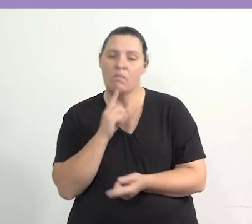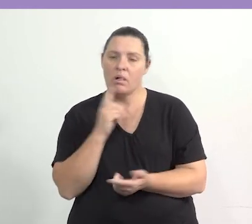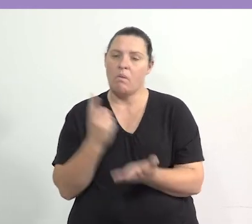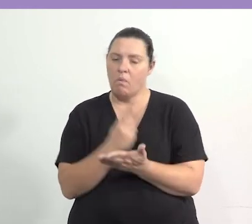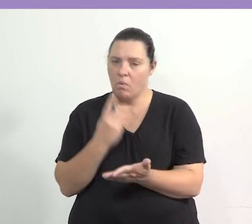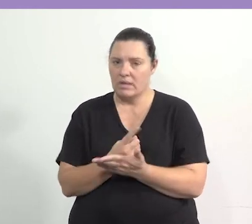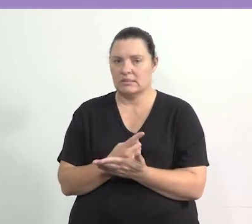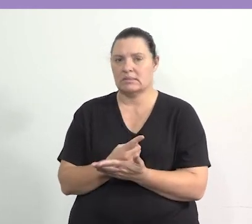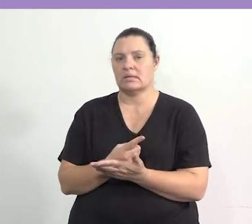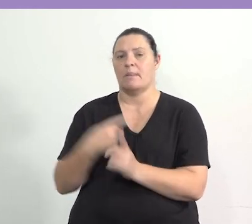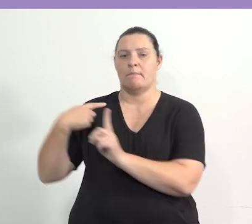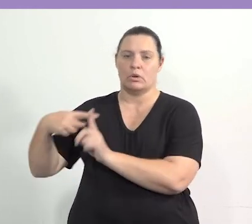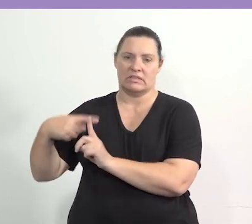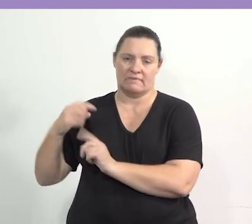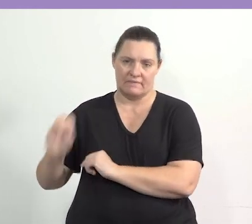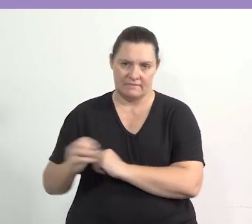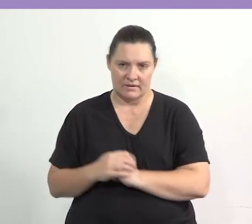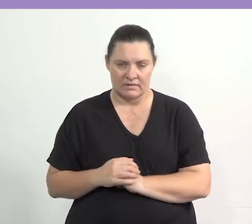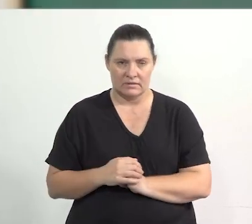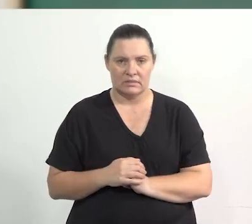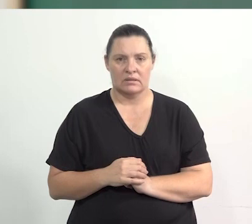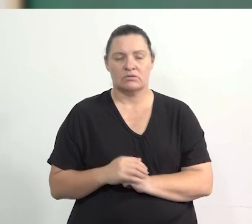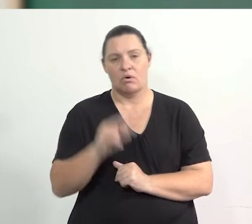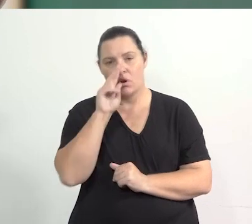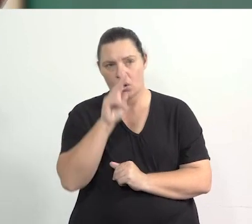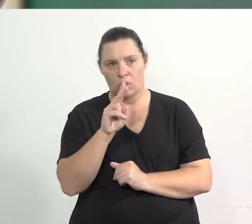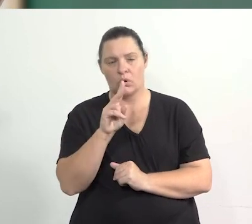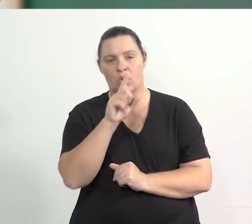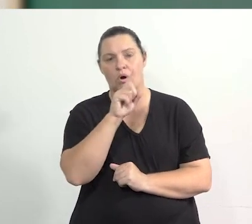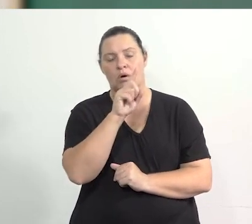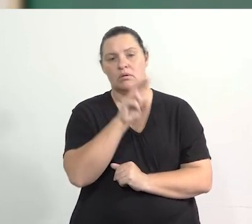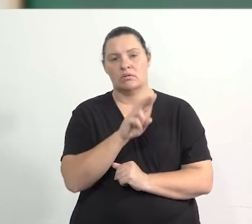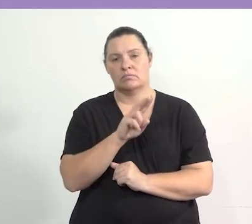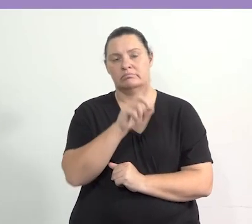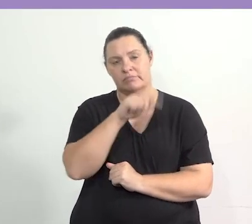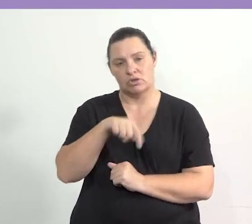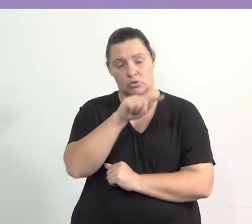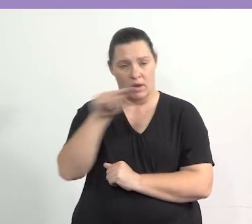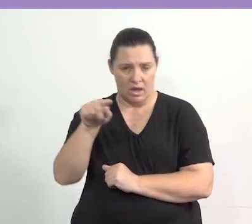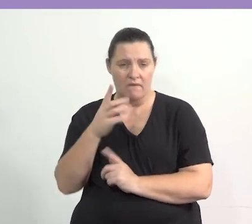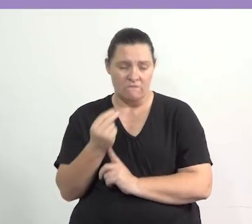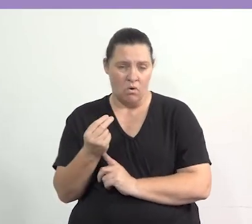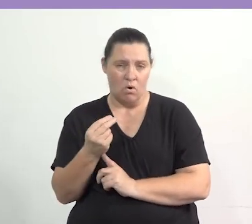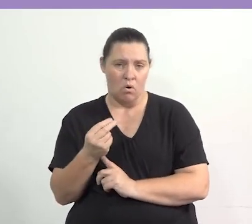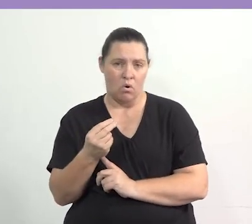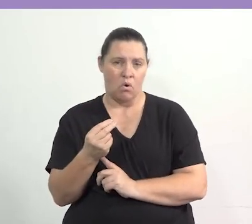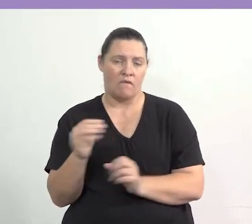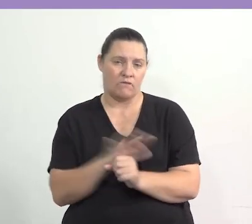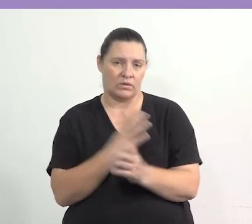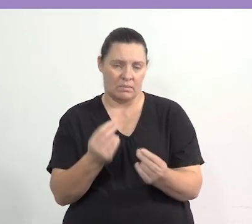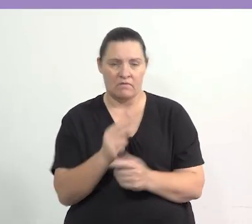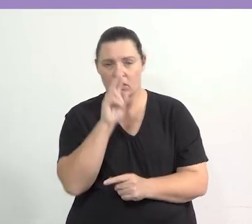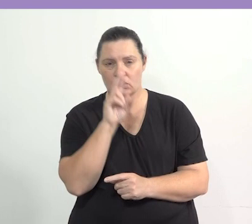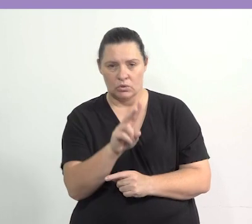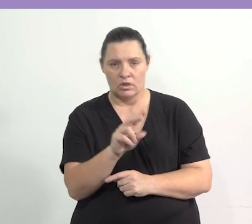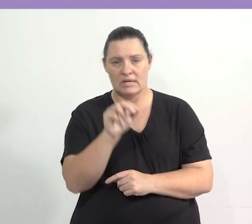our answer will always be positive. So let's look at some square roots of integers. If I am looking